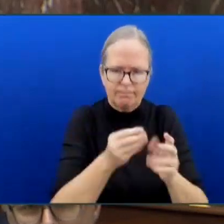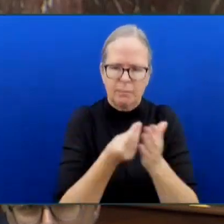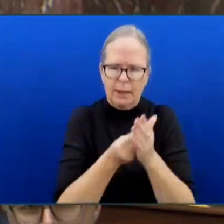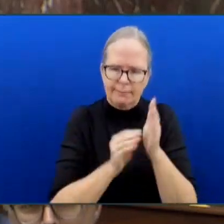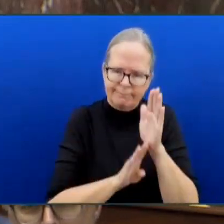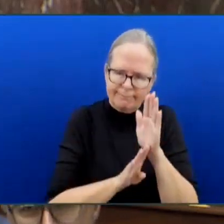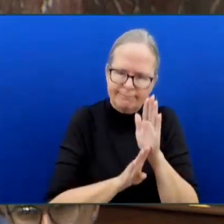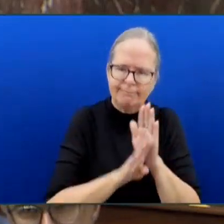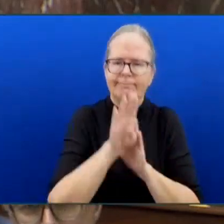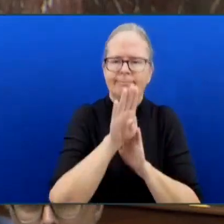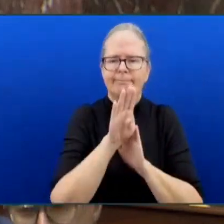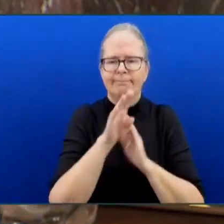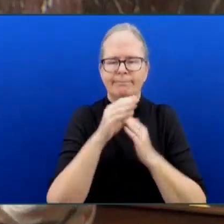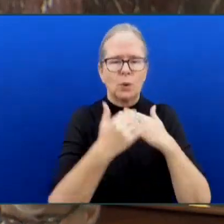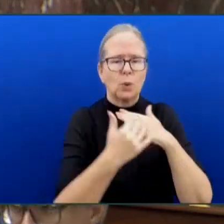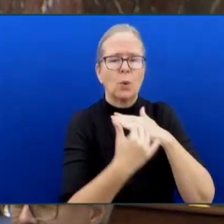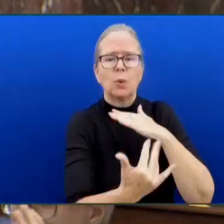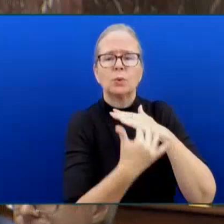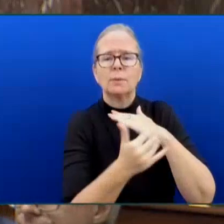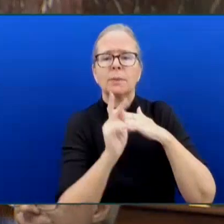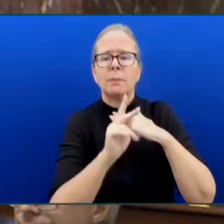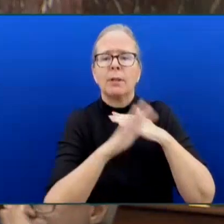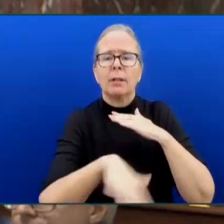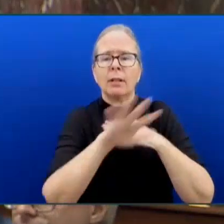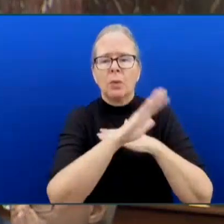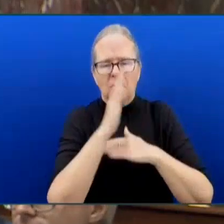rate increases when they were in charge.